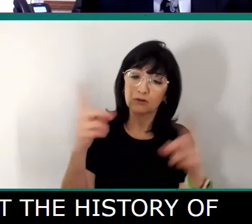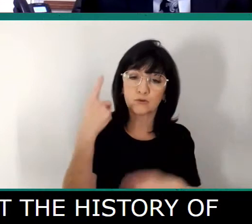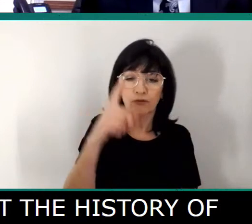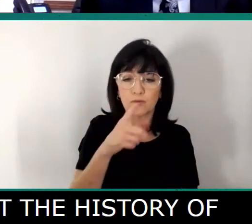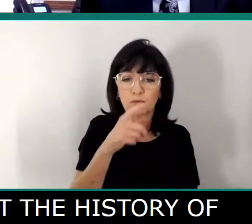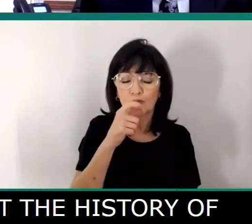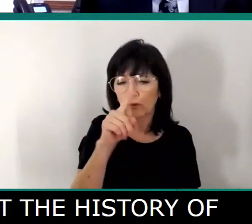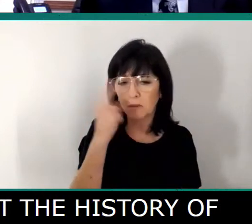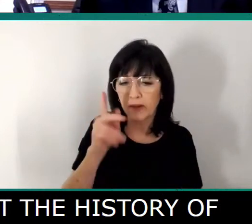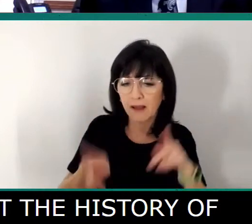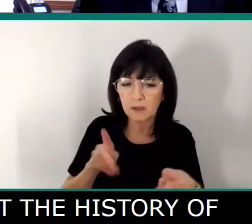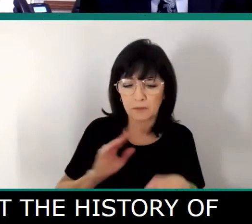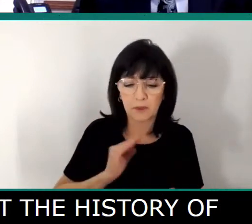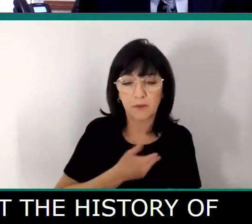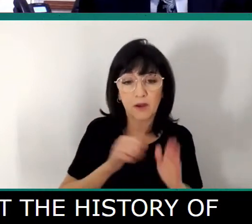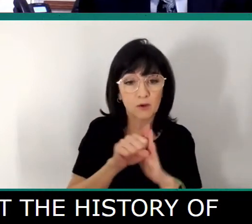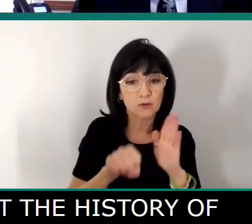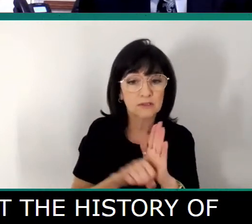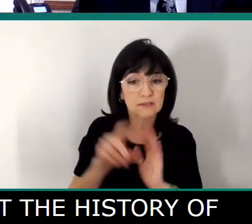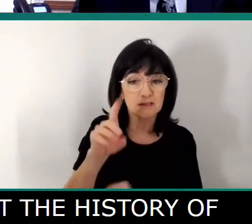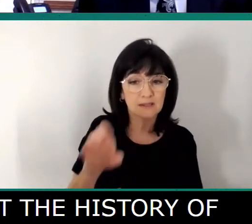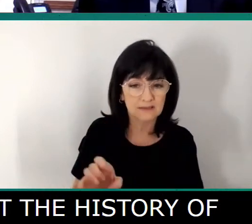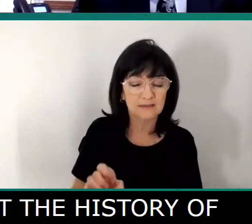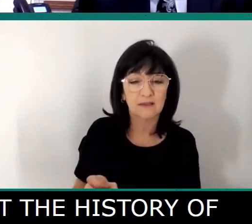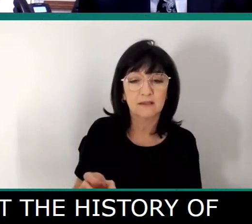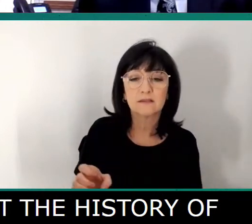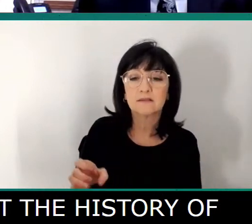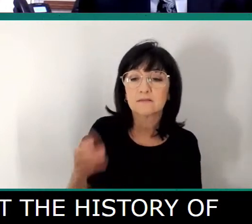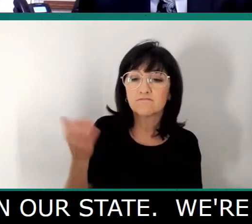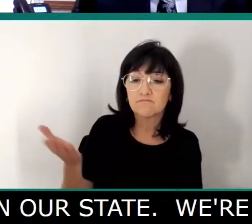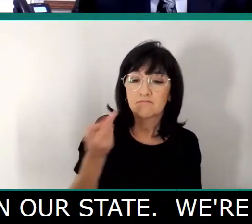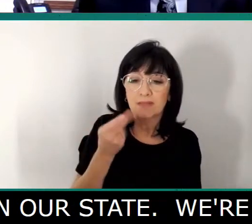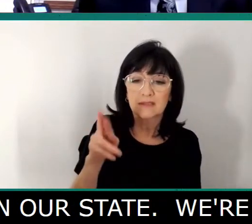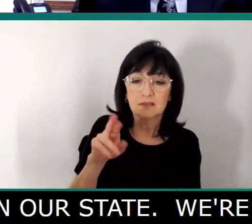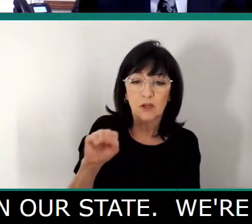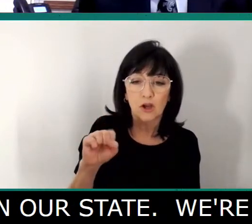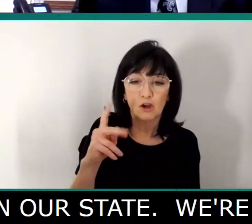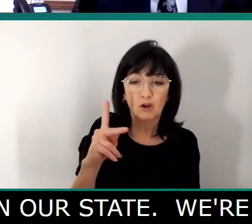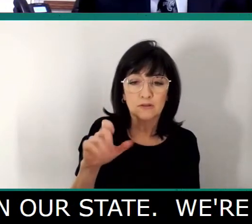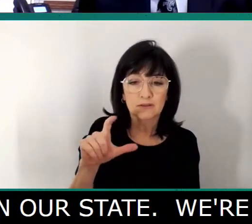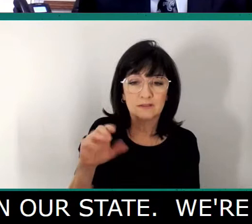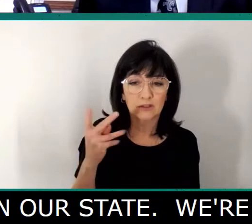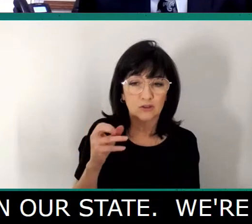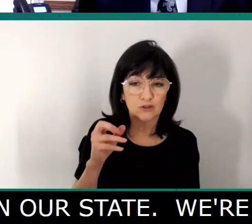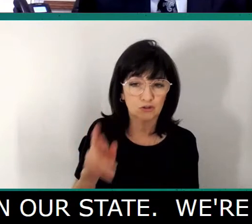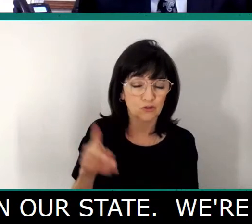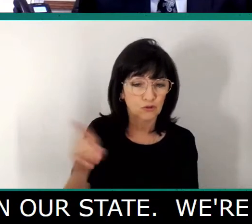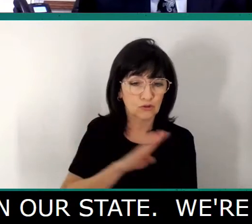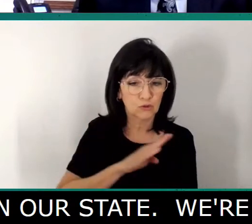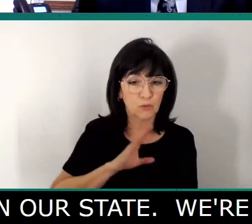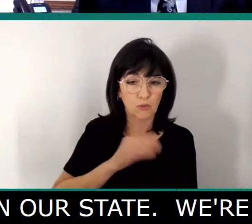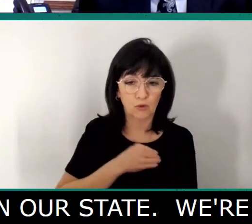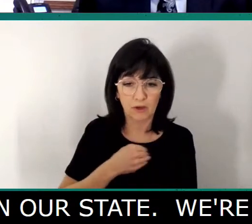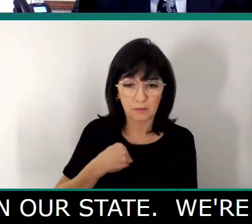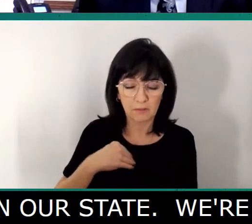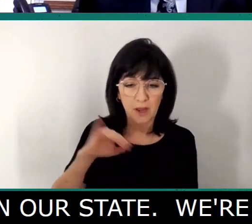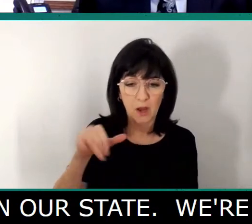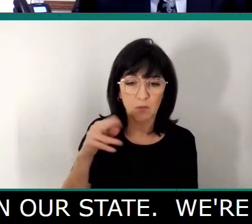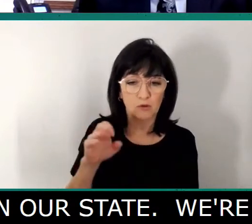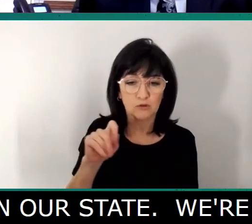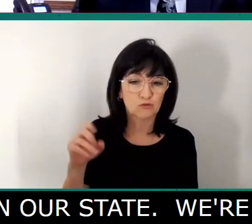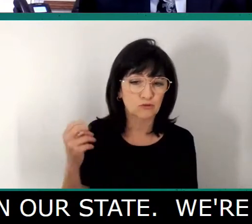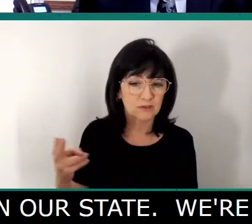Dr. Skelcher, who's an author, historian, board member of the Delaware Juneteenth Association, former